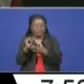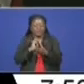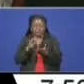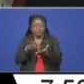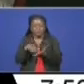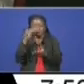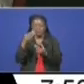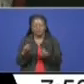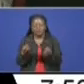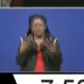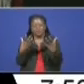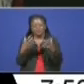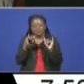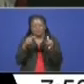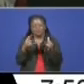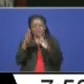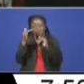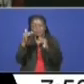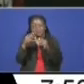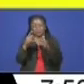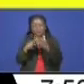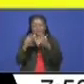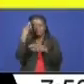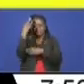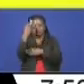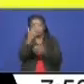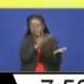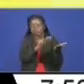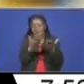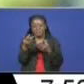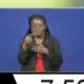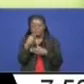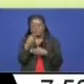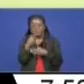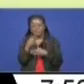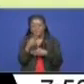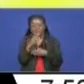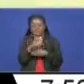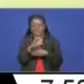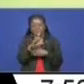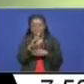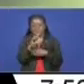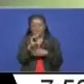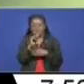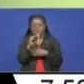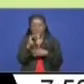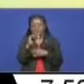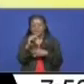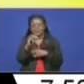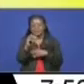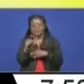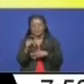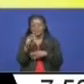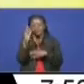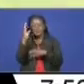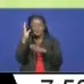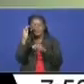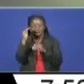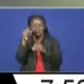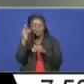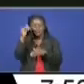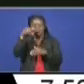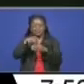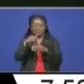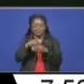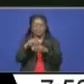a lot, and I'm just looking forward to what the future brings. And he says Clayton is looking for an influx of Bahamians now into the